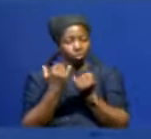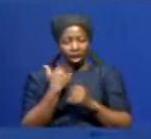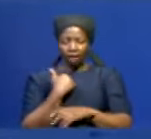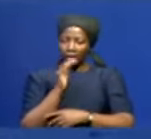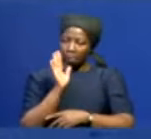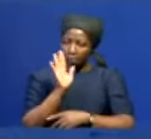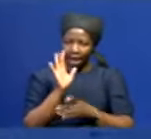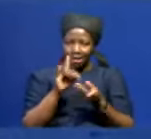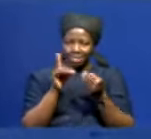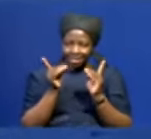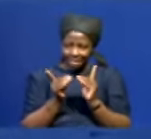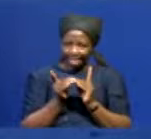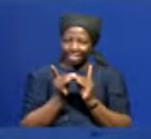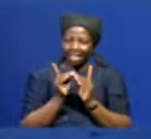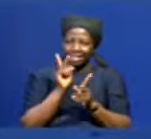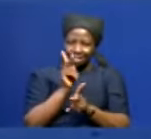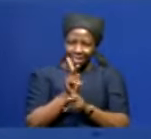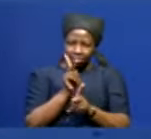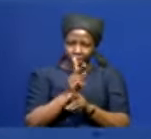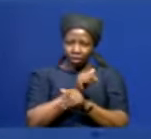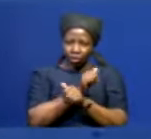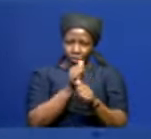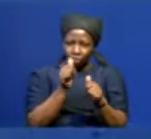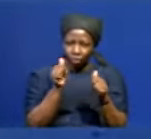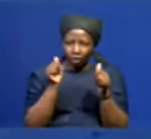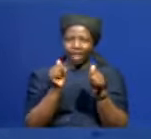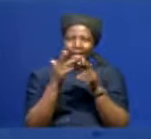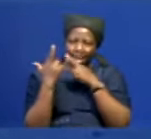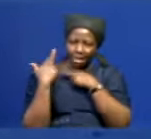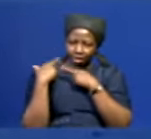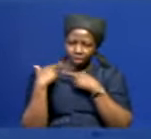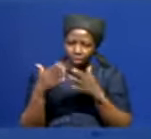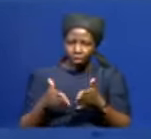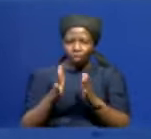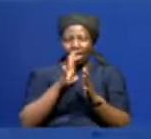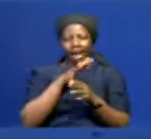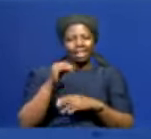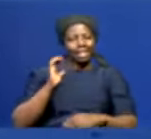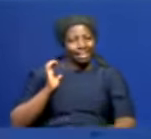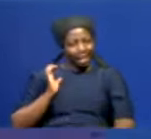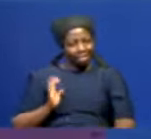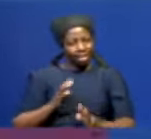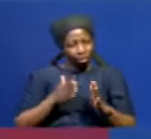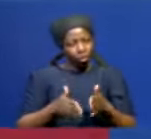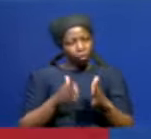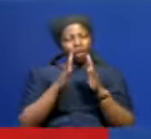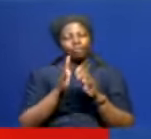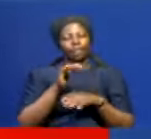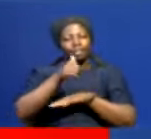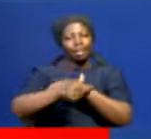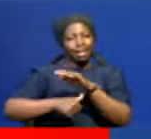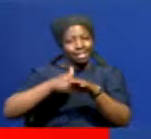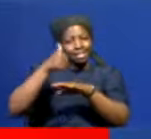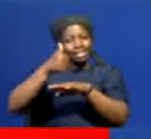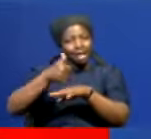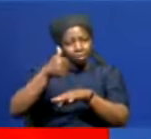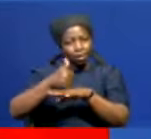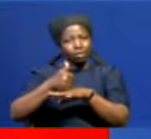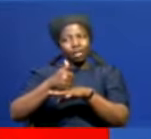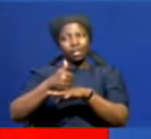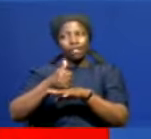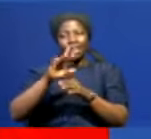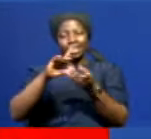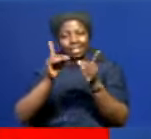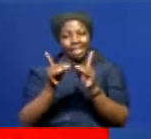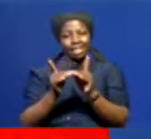responsibly and ethically. The establishment of the Office of the Data Protection Commissioner